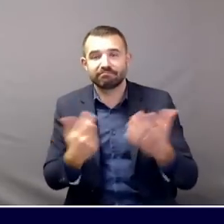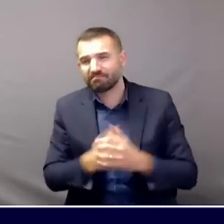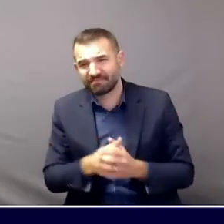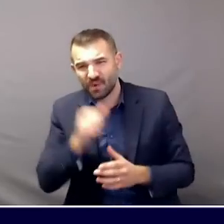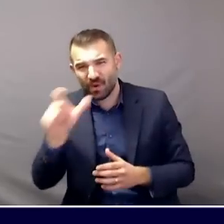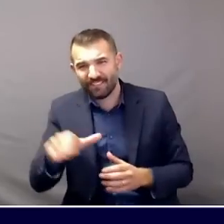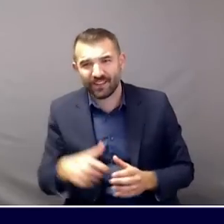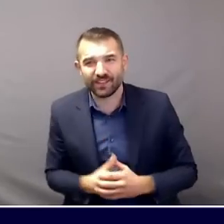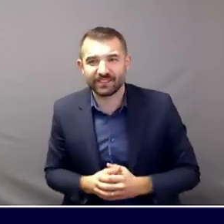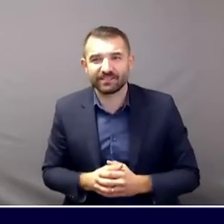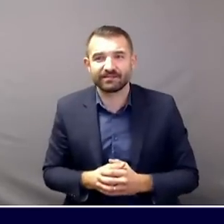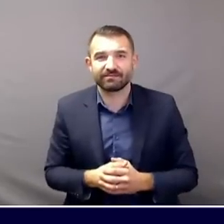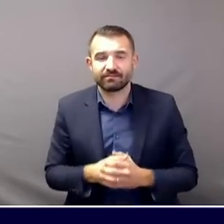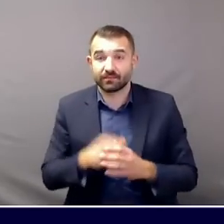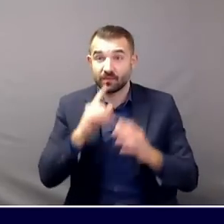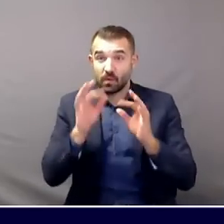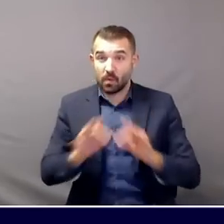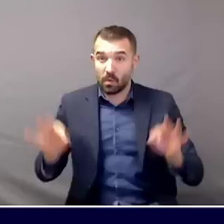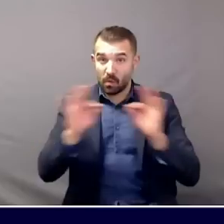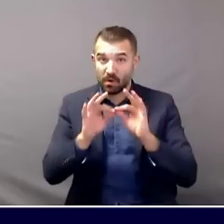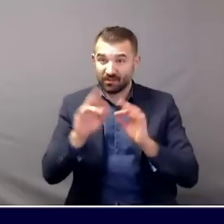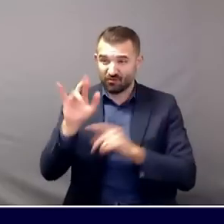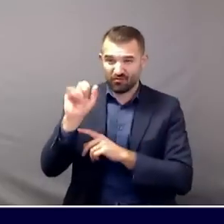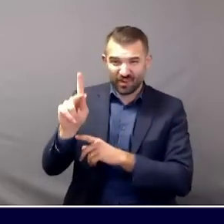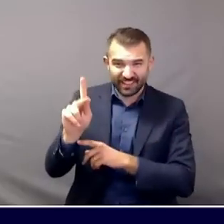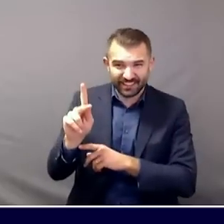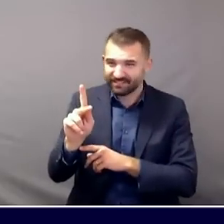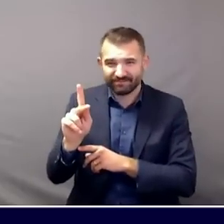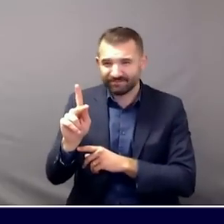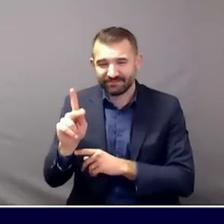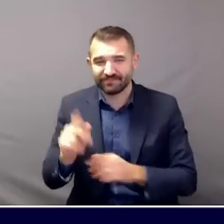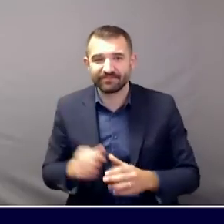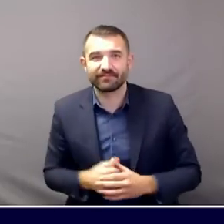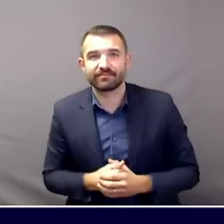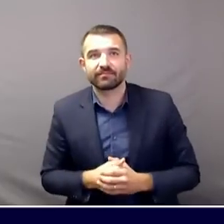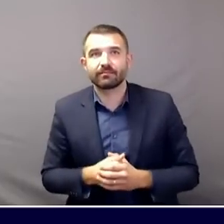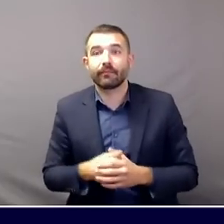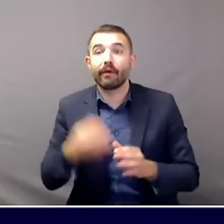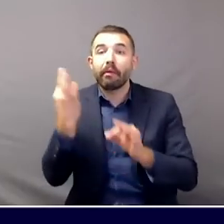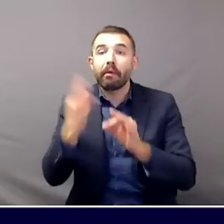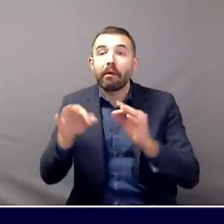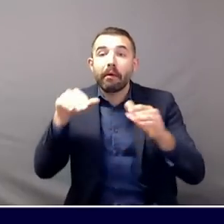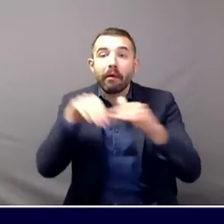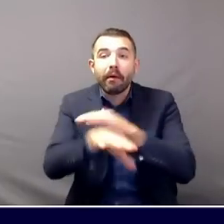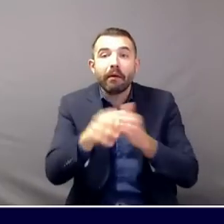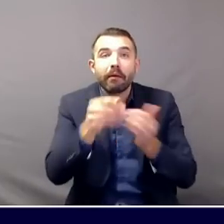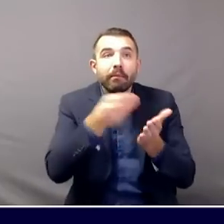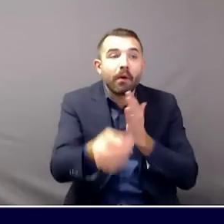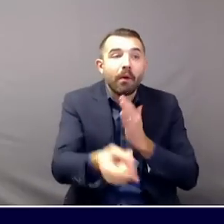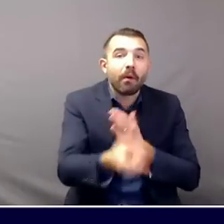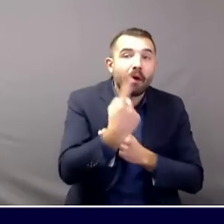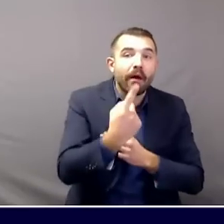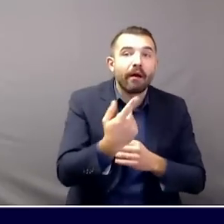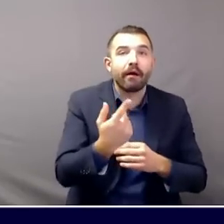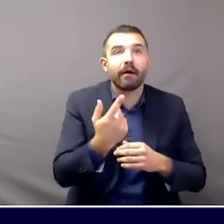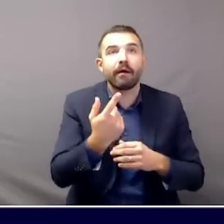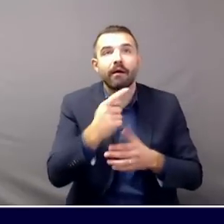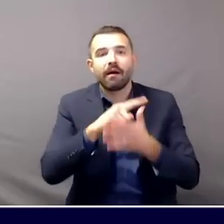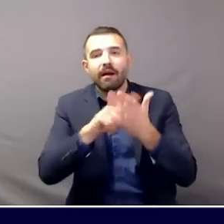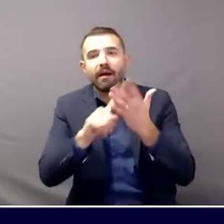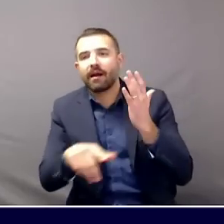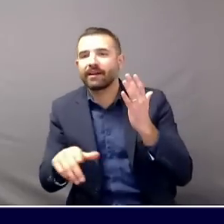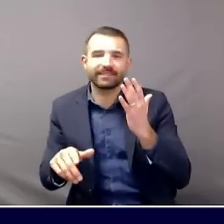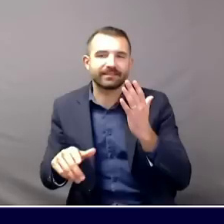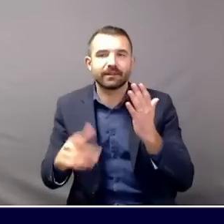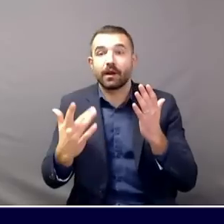the risk. It's easy to think, I'll just go to the store and pick something up, one more thing. And I'll just go to my favorite